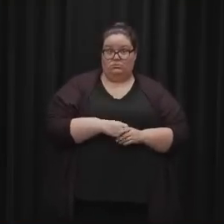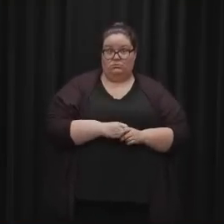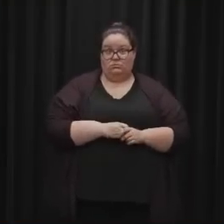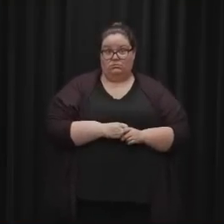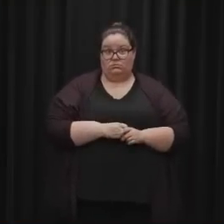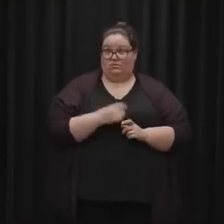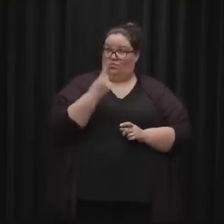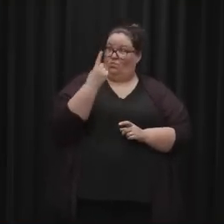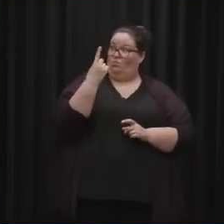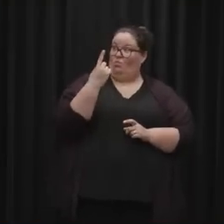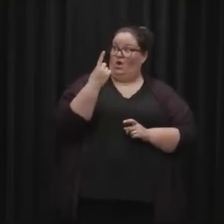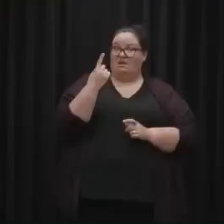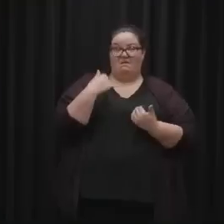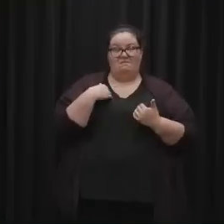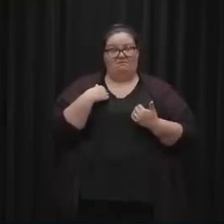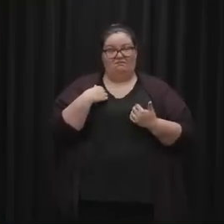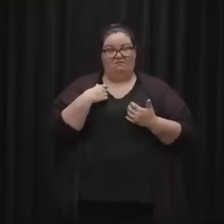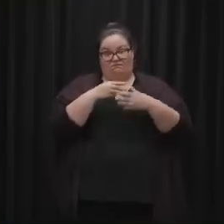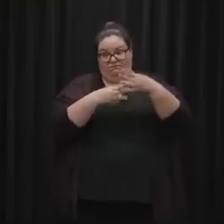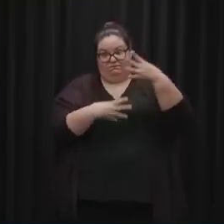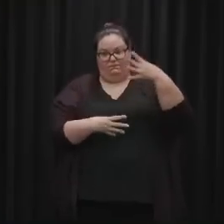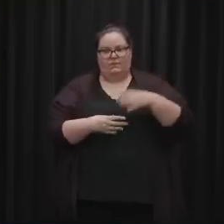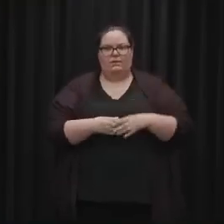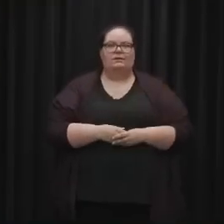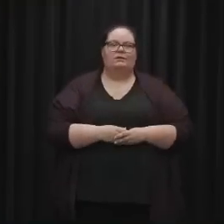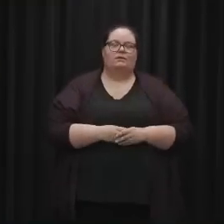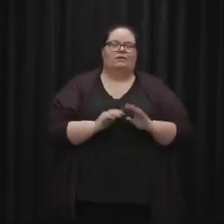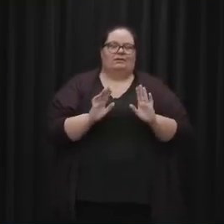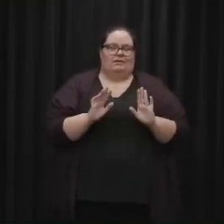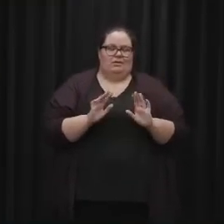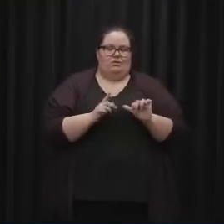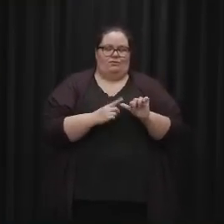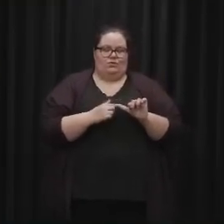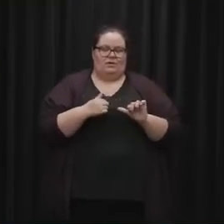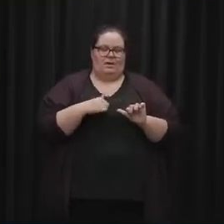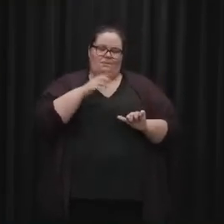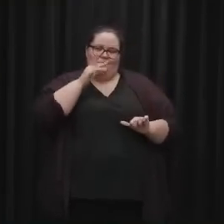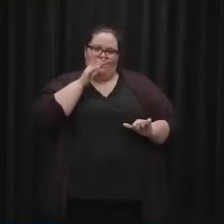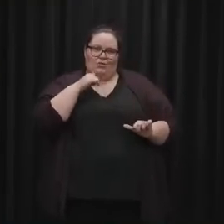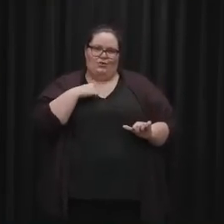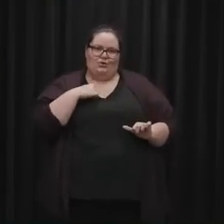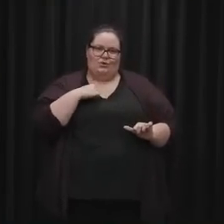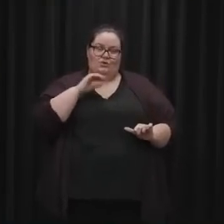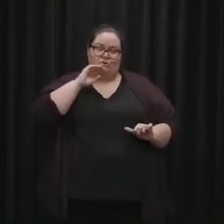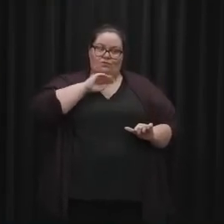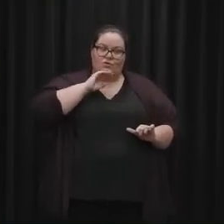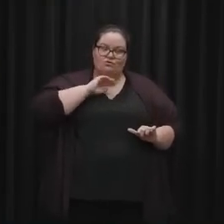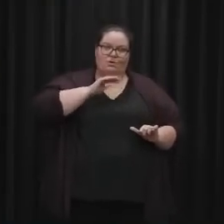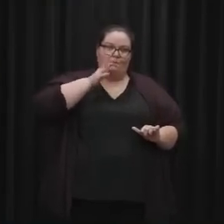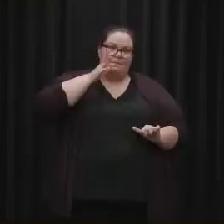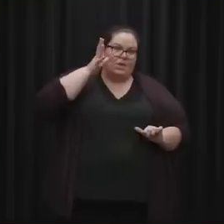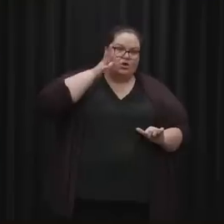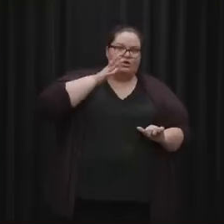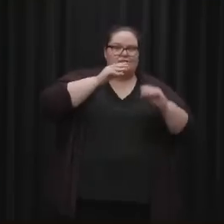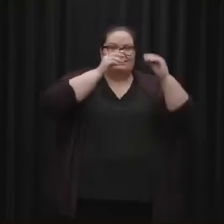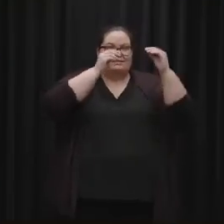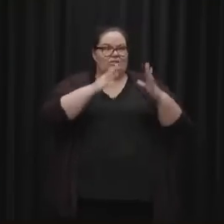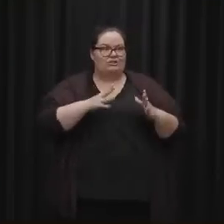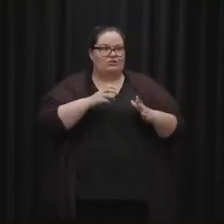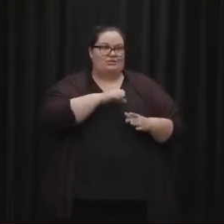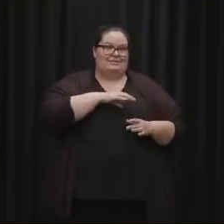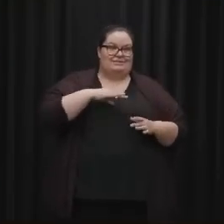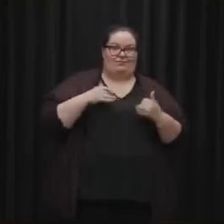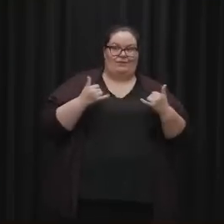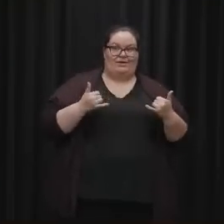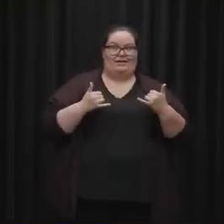for one symptom? So first of all, I am a parent, and the frustration of parents and teachers and staff right now,